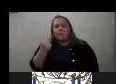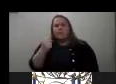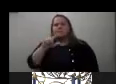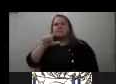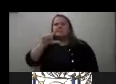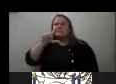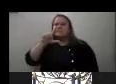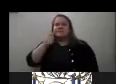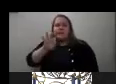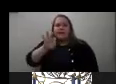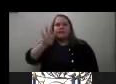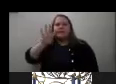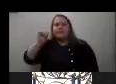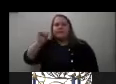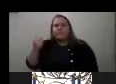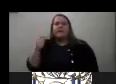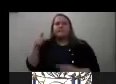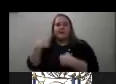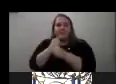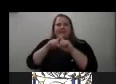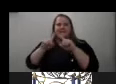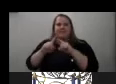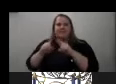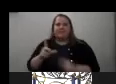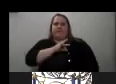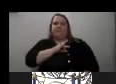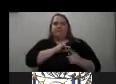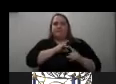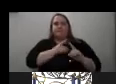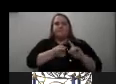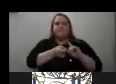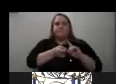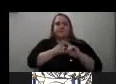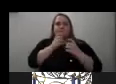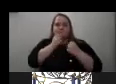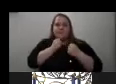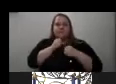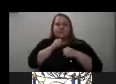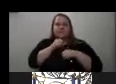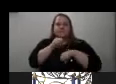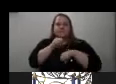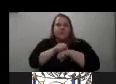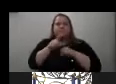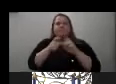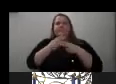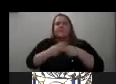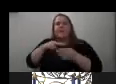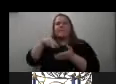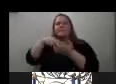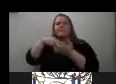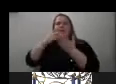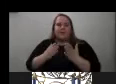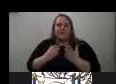created this series of brooches out of precious gems called ballerina brooches. And we think